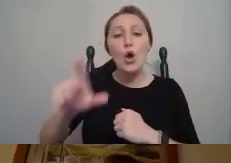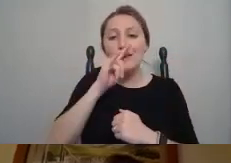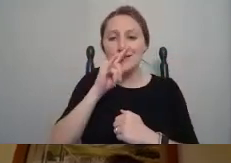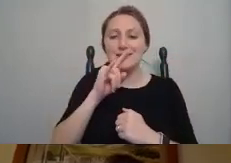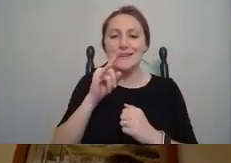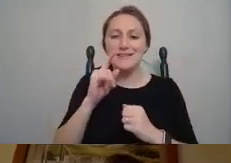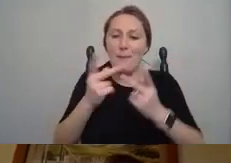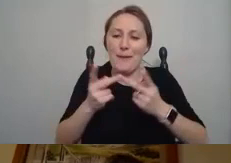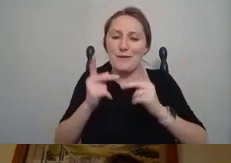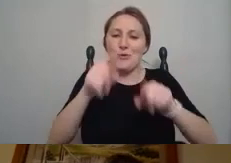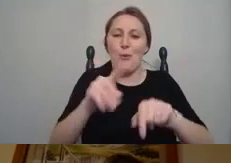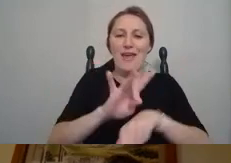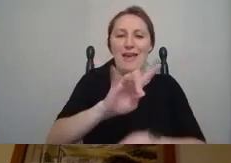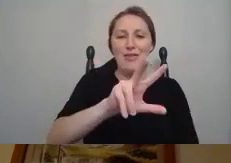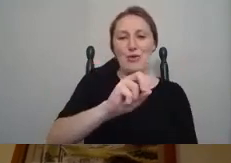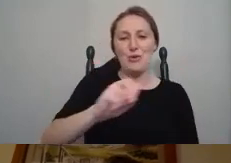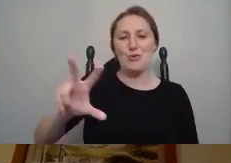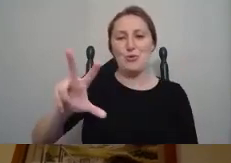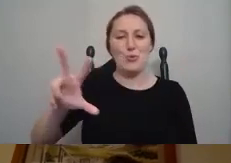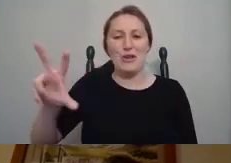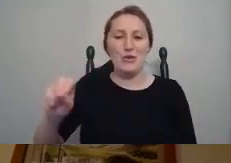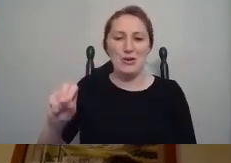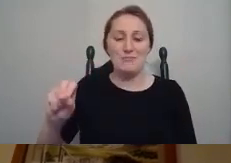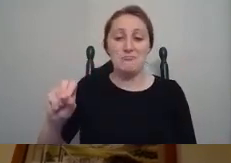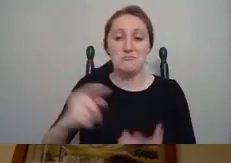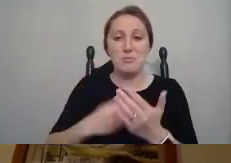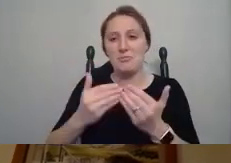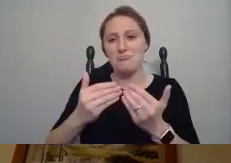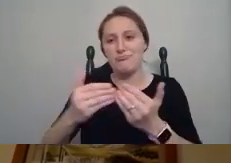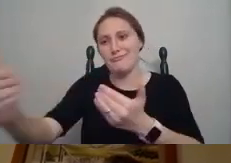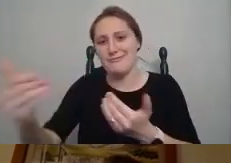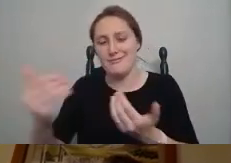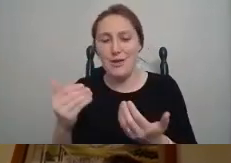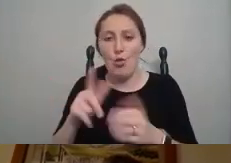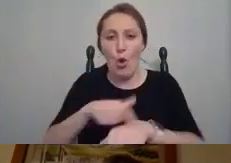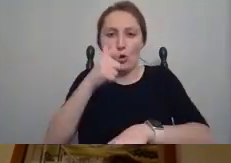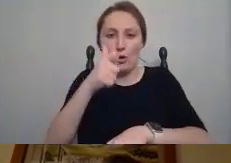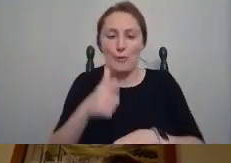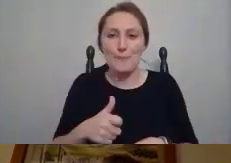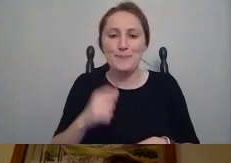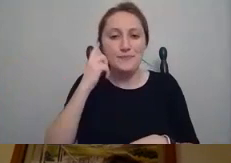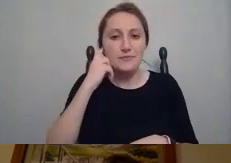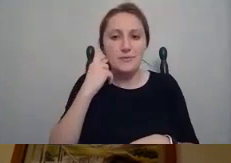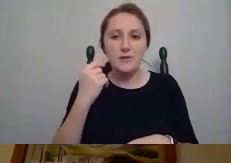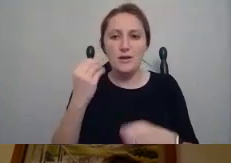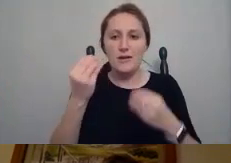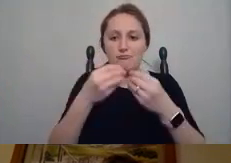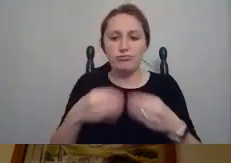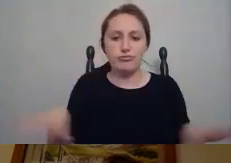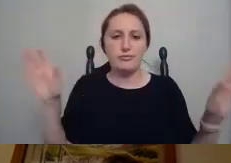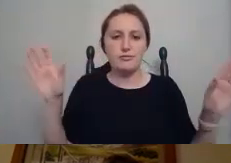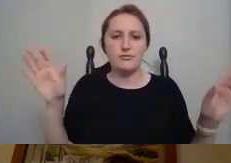from 8:30 to 3:30 and sometimes longer. And that's gone. All that is effectively